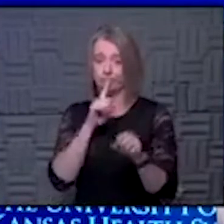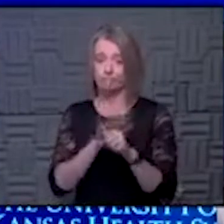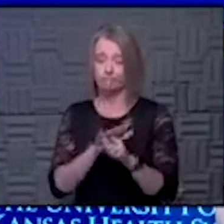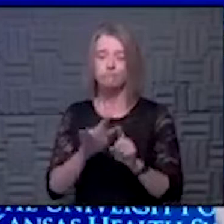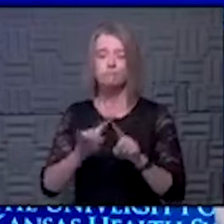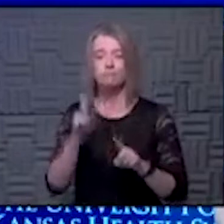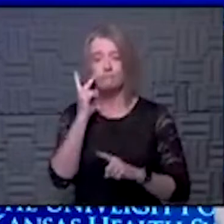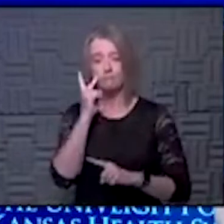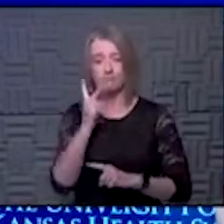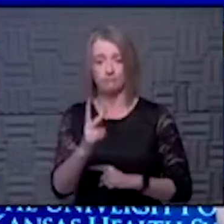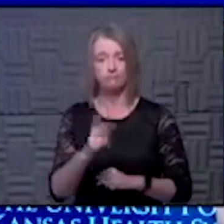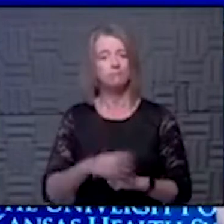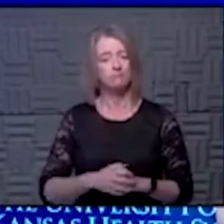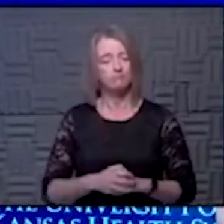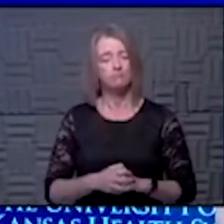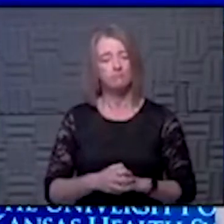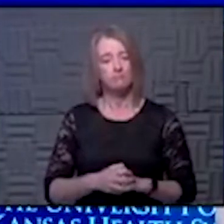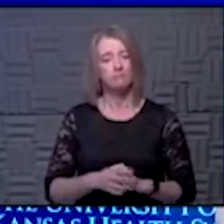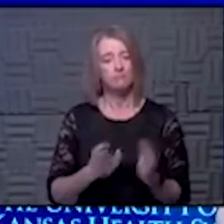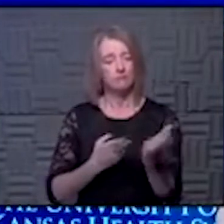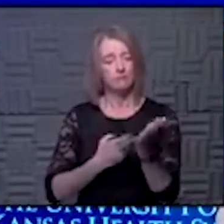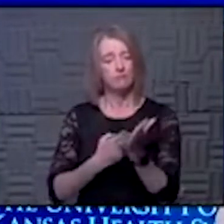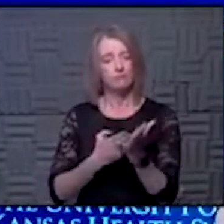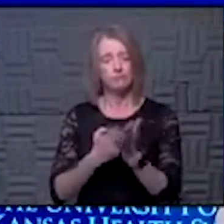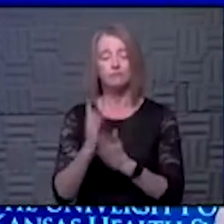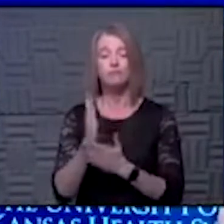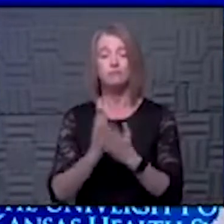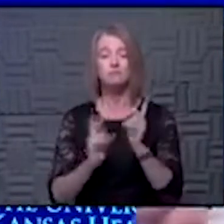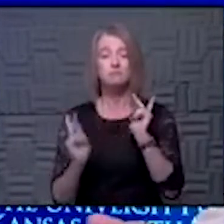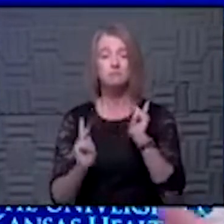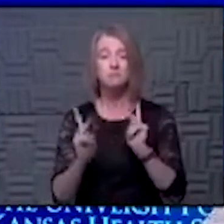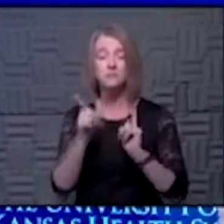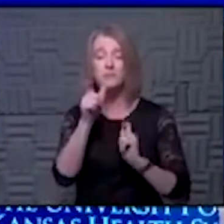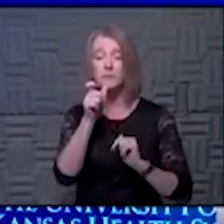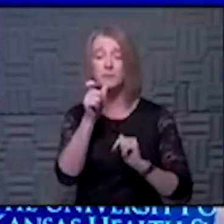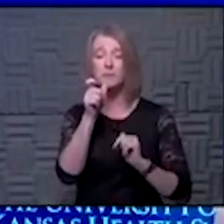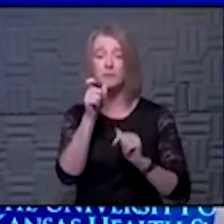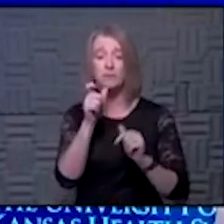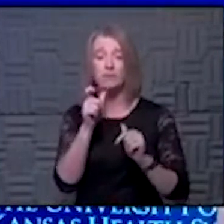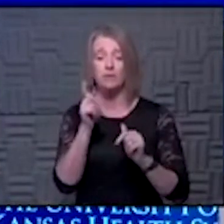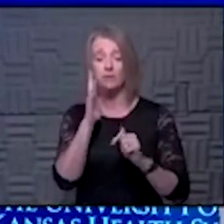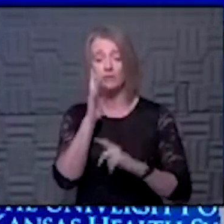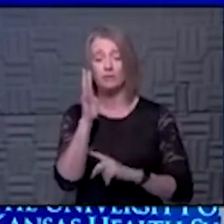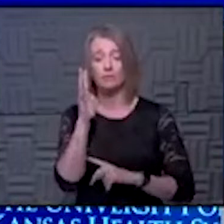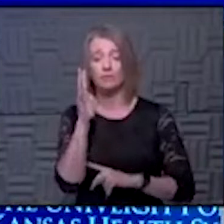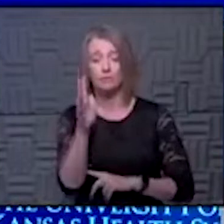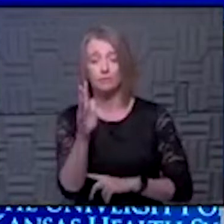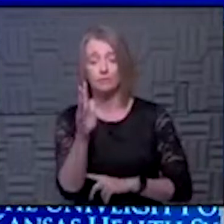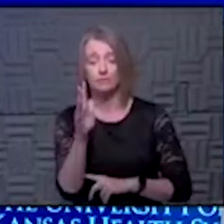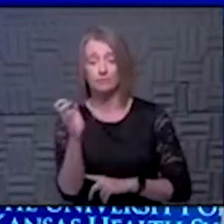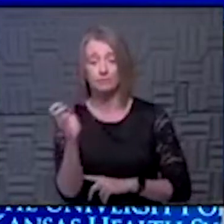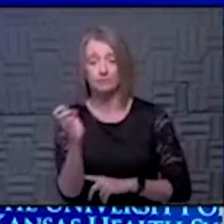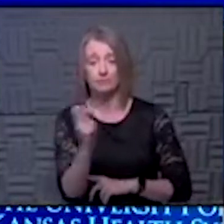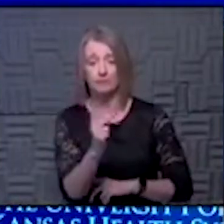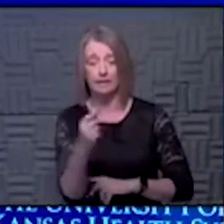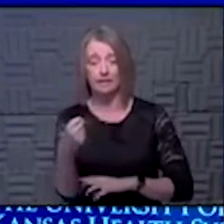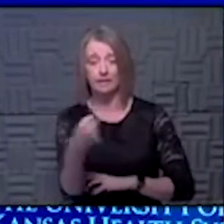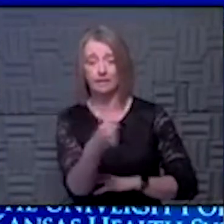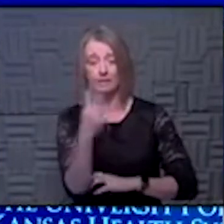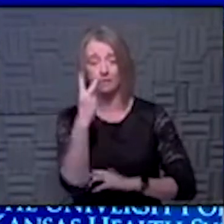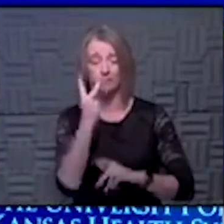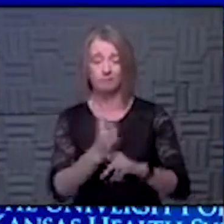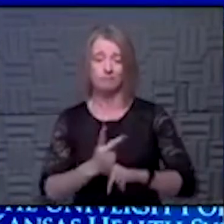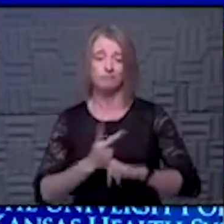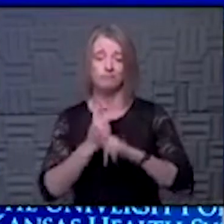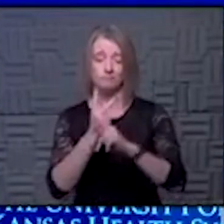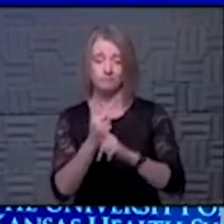seen this. And I think it is true that there are people who much farther down the line end up needing to be admitted for